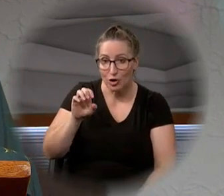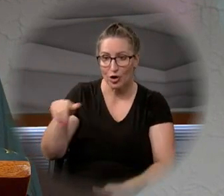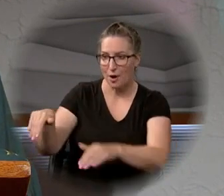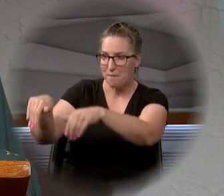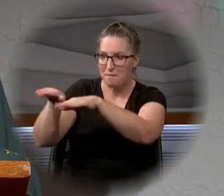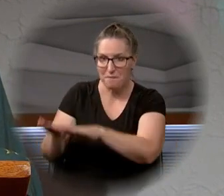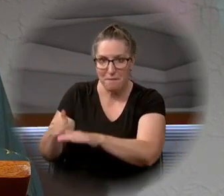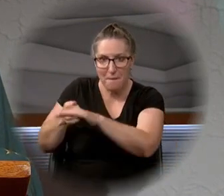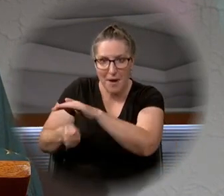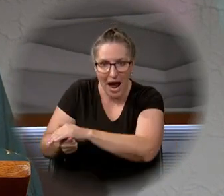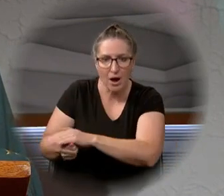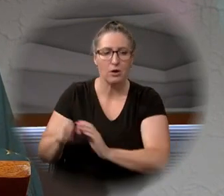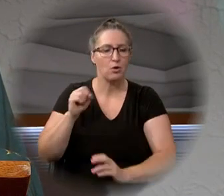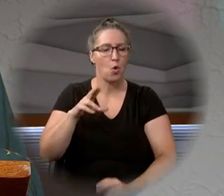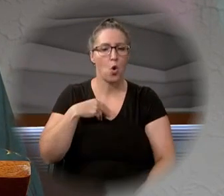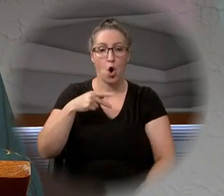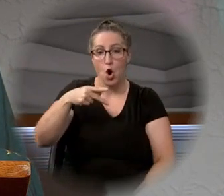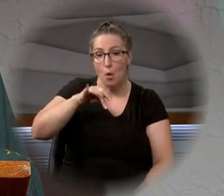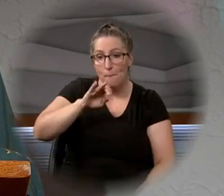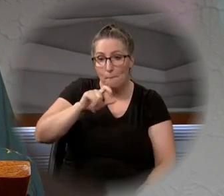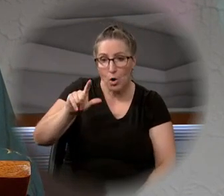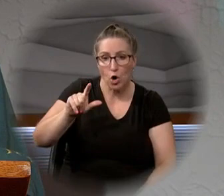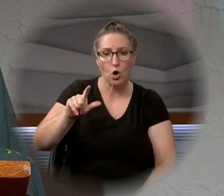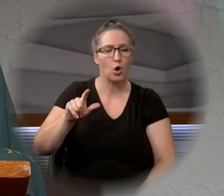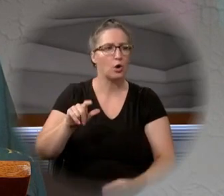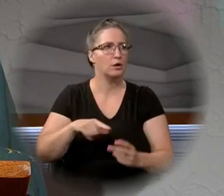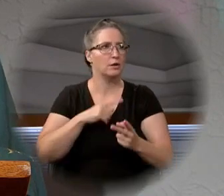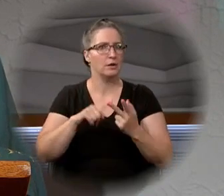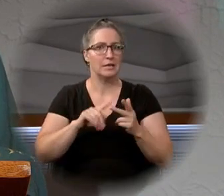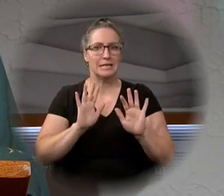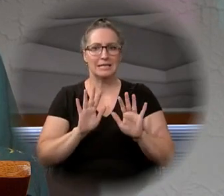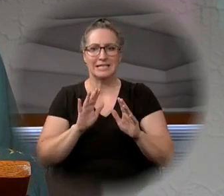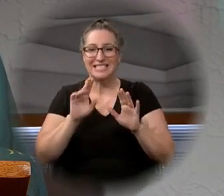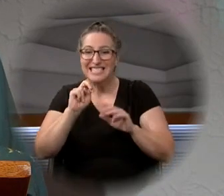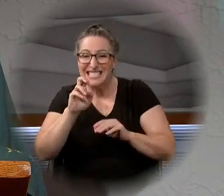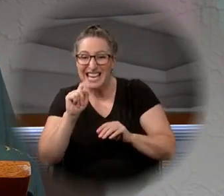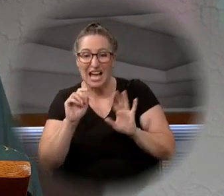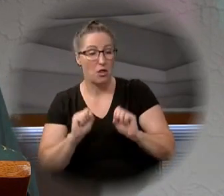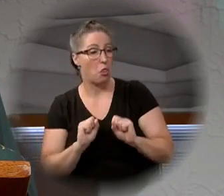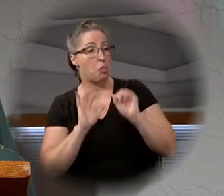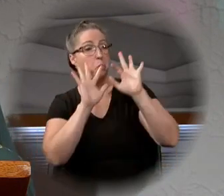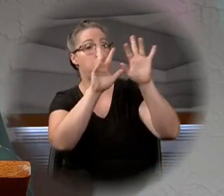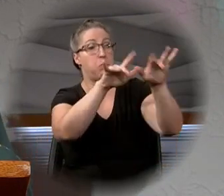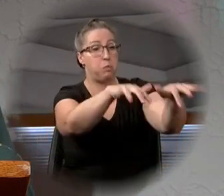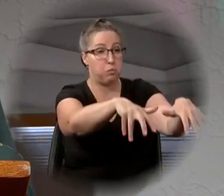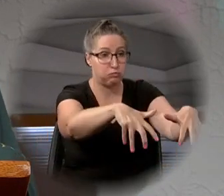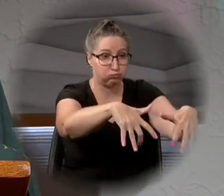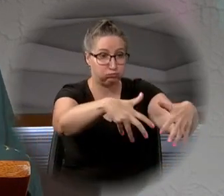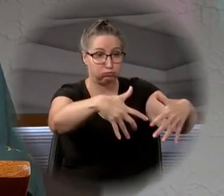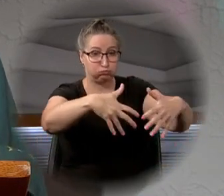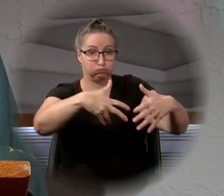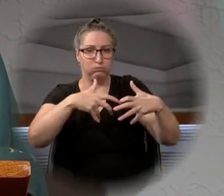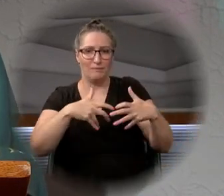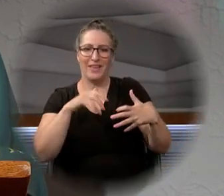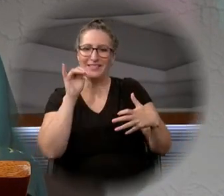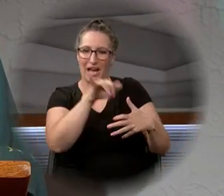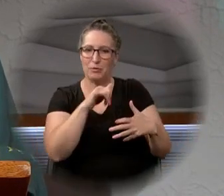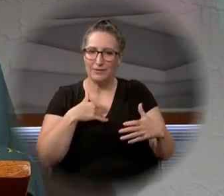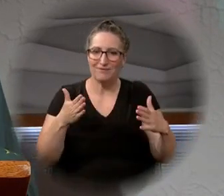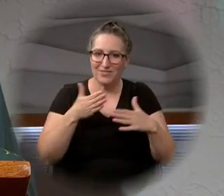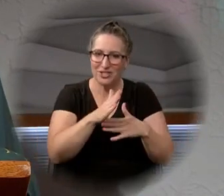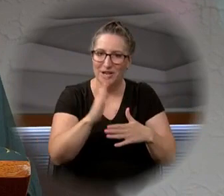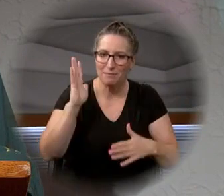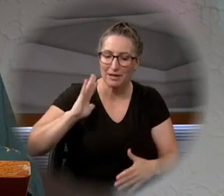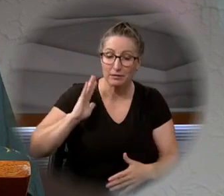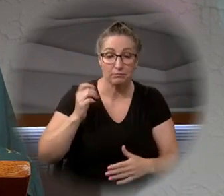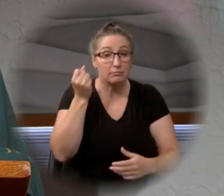field, a pearl of great price, a net thrown into the sea, which is the most common kind of fishing.